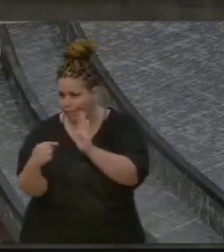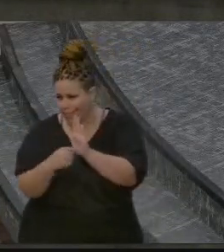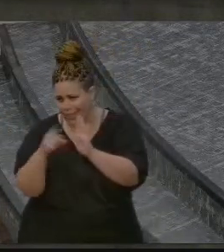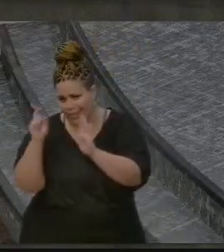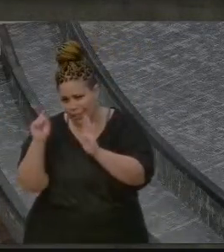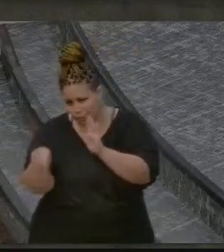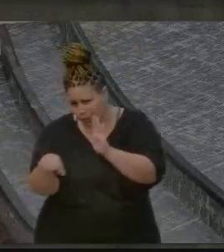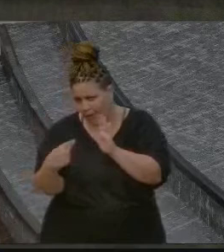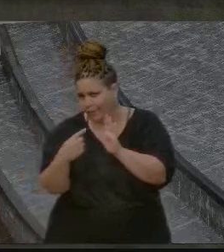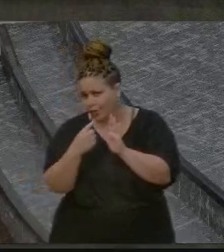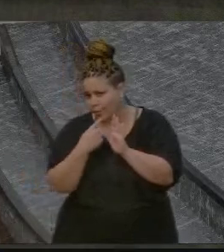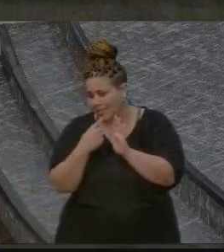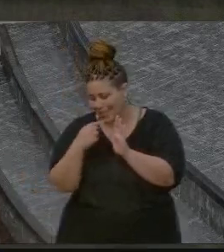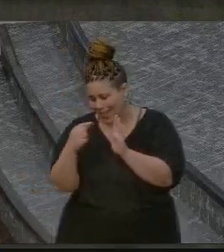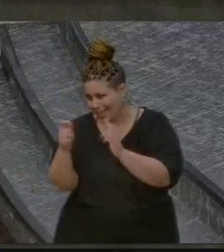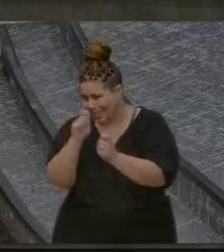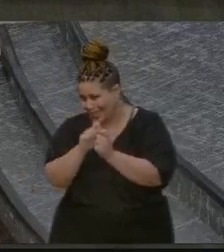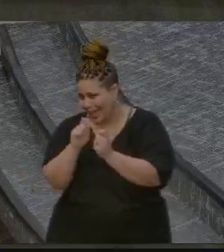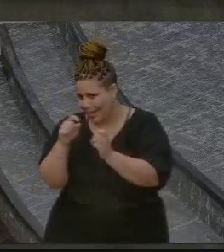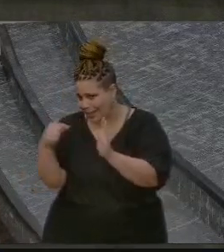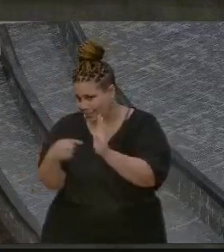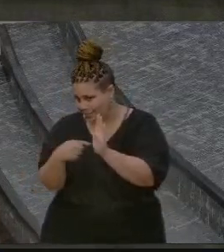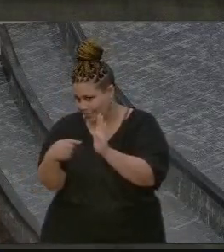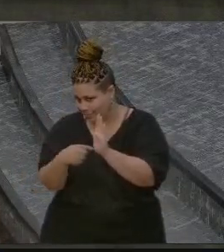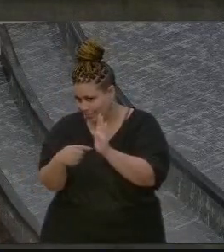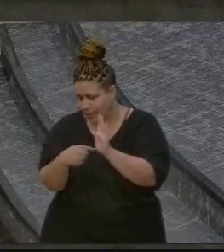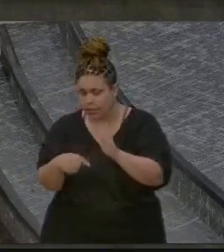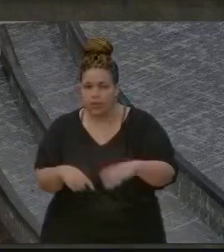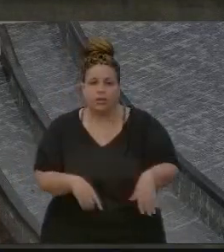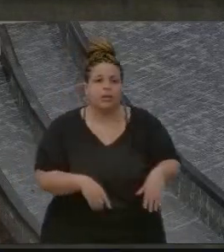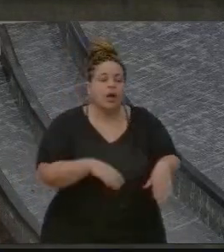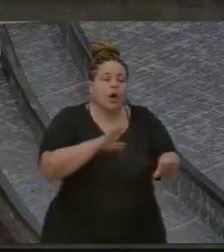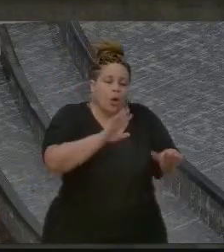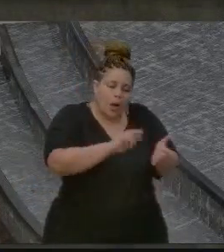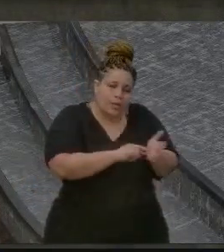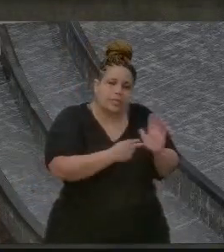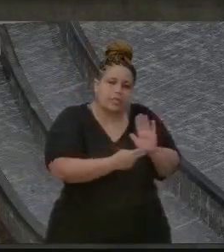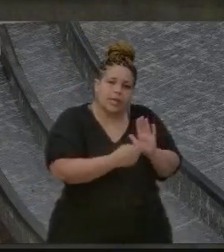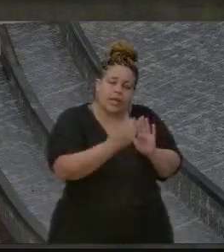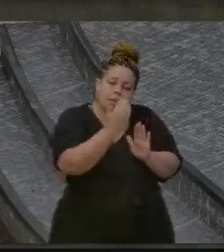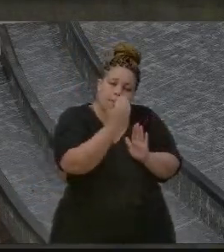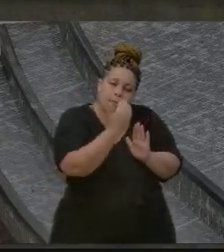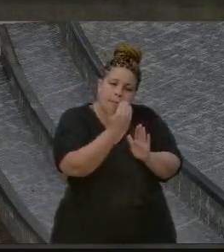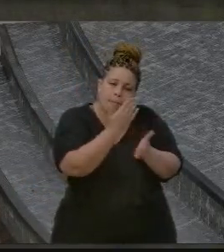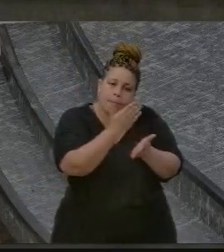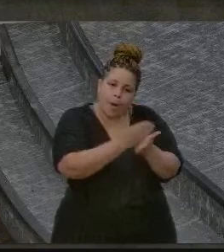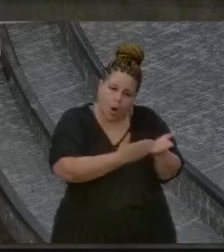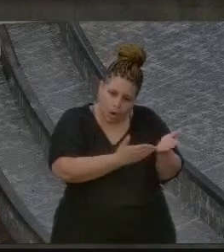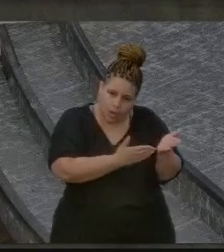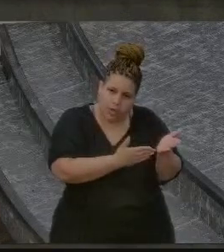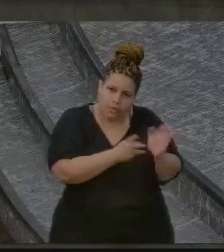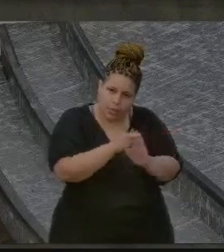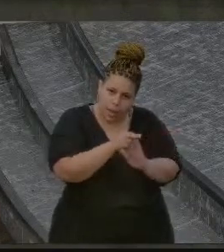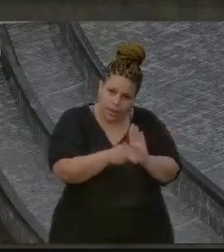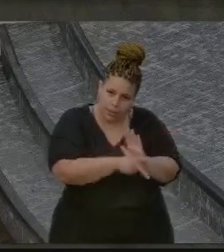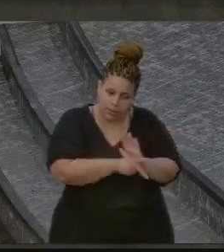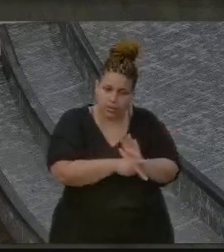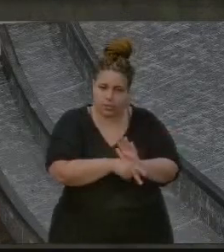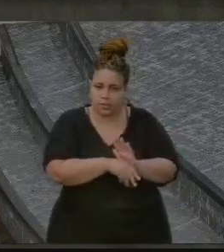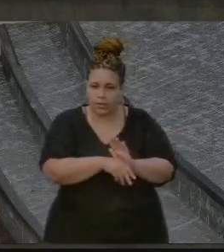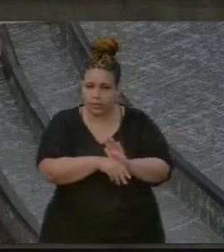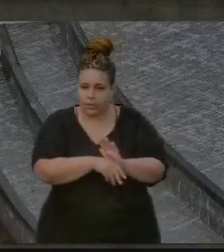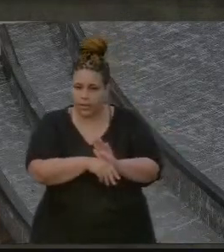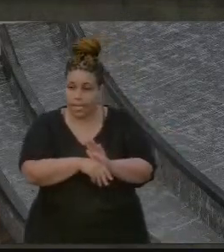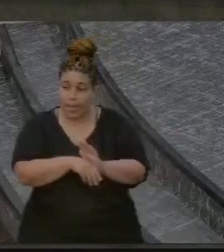you to recite. So just the part of the policy, though, that has that's technically, process. that's